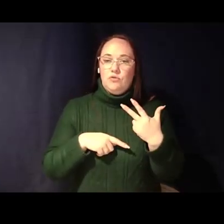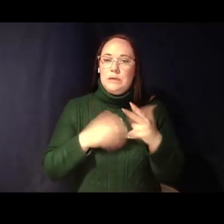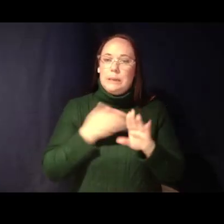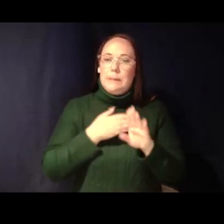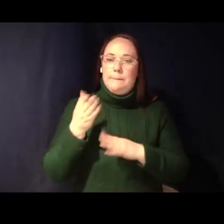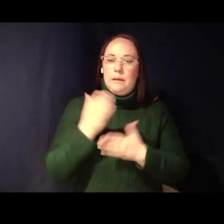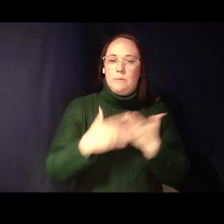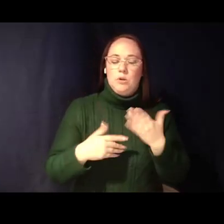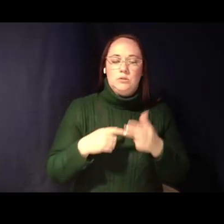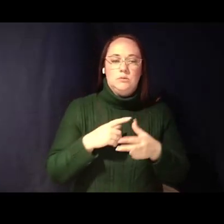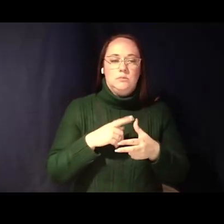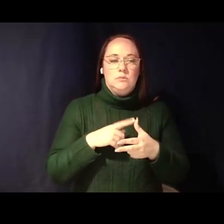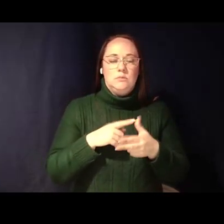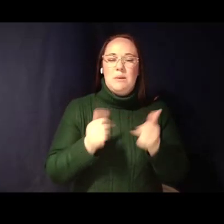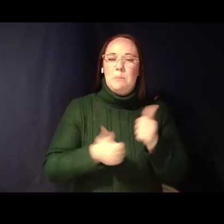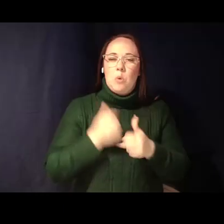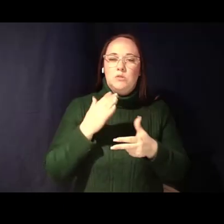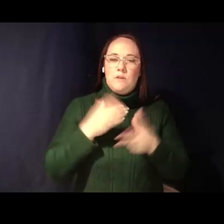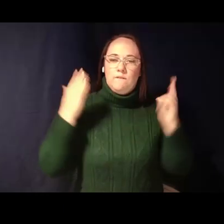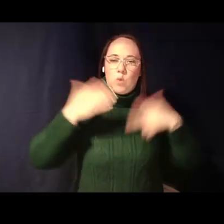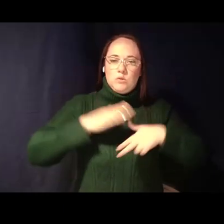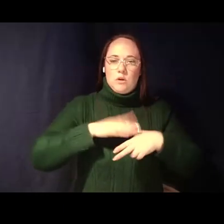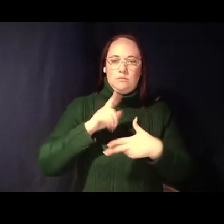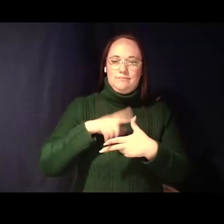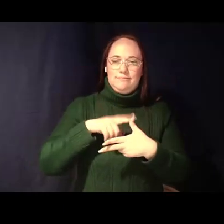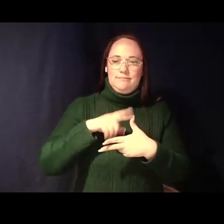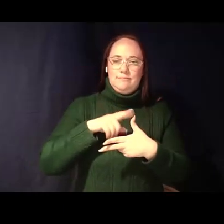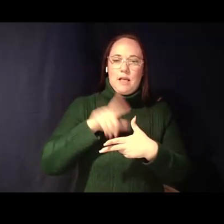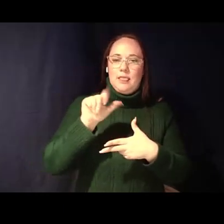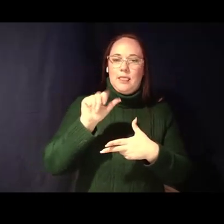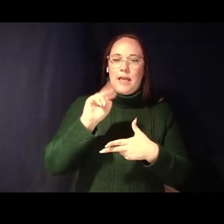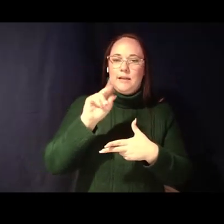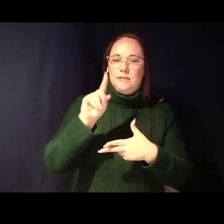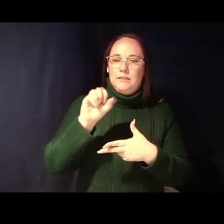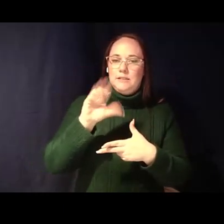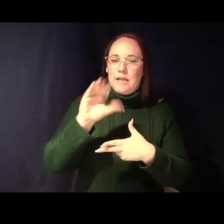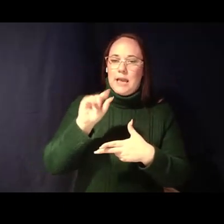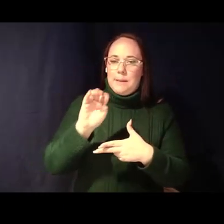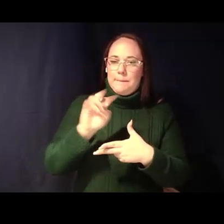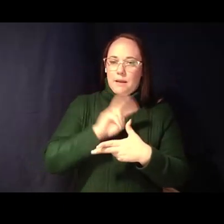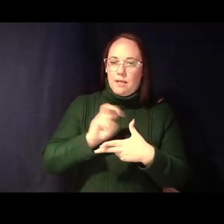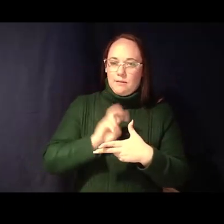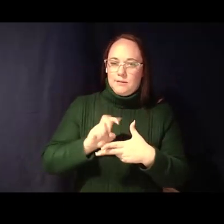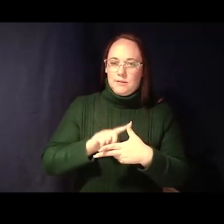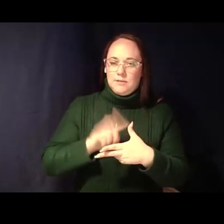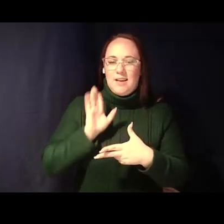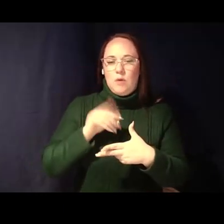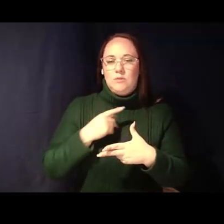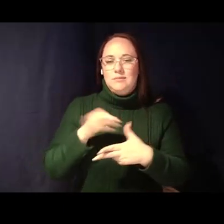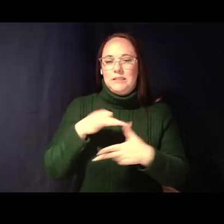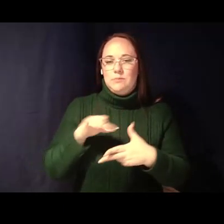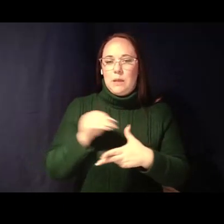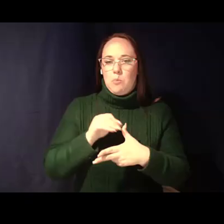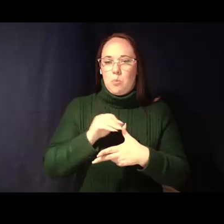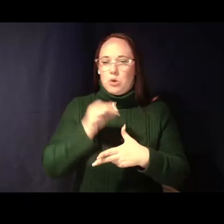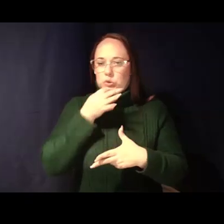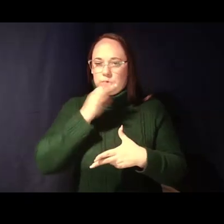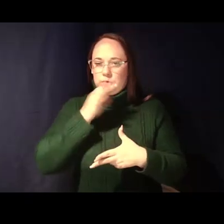phases. We're going to talk mostly about this first box, which is our landscape analysis. And I'll talk a little more about what that looks like in a